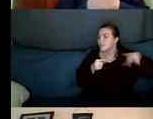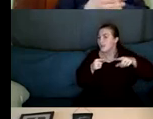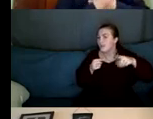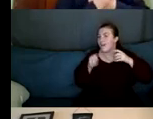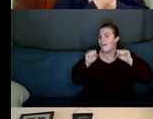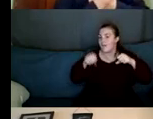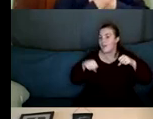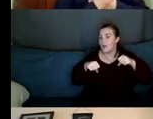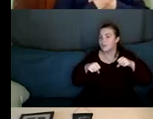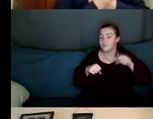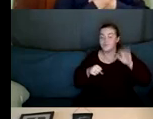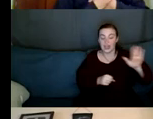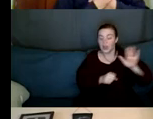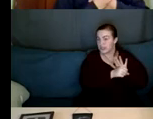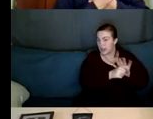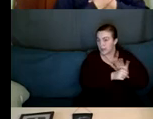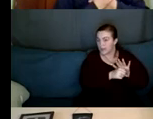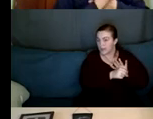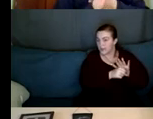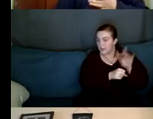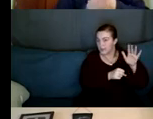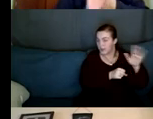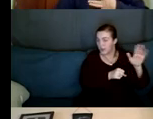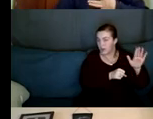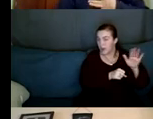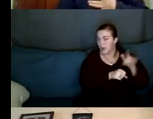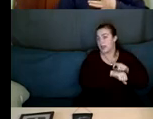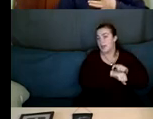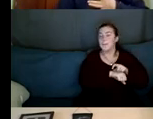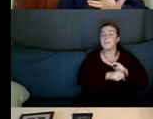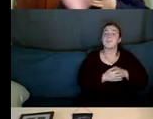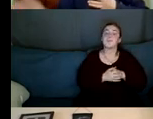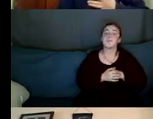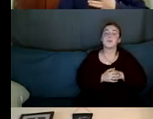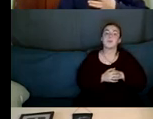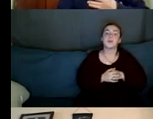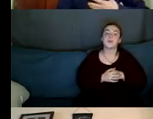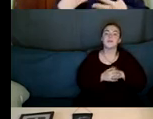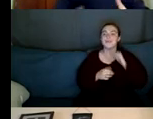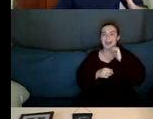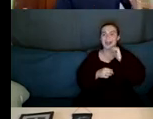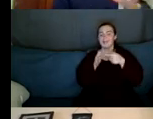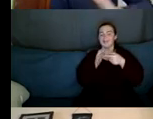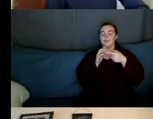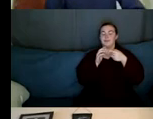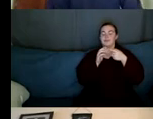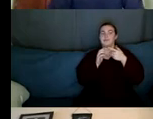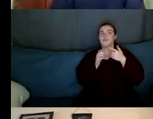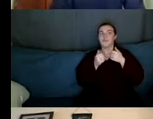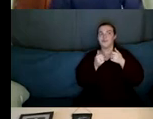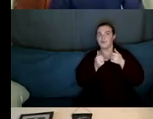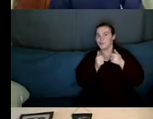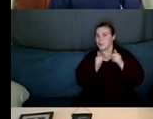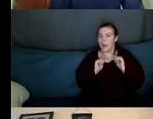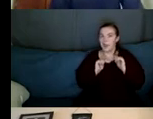4 on Friday. Right? I don't want them to have to try and figure out what that means to me. Just want them to tell me.